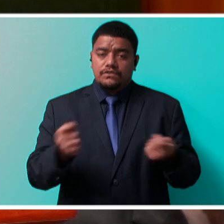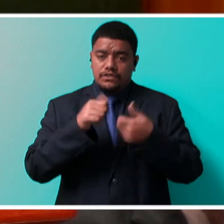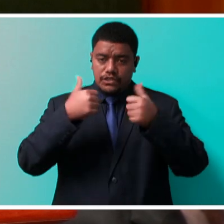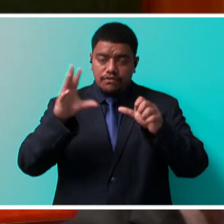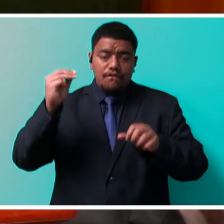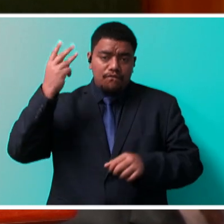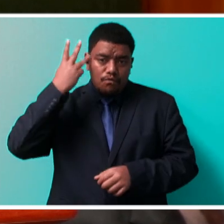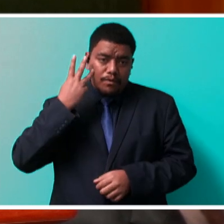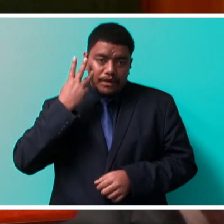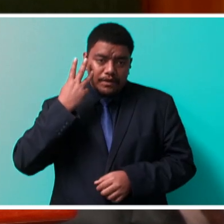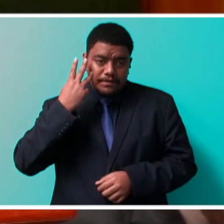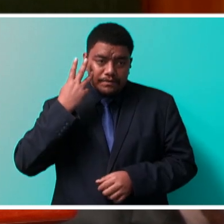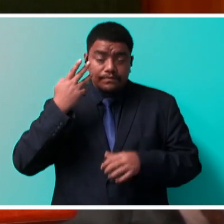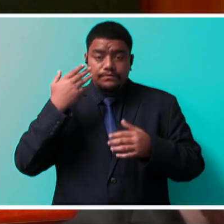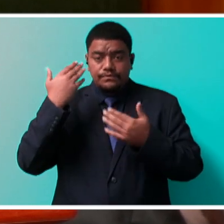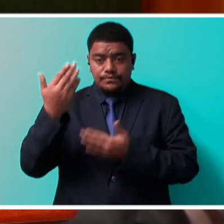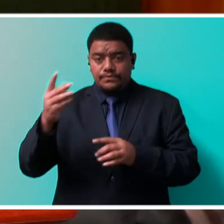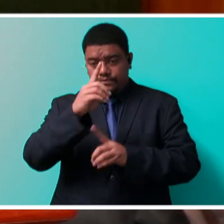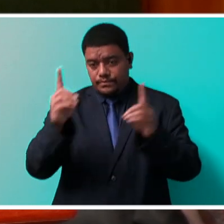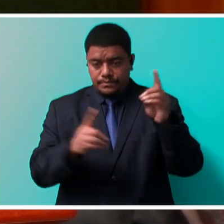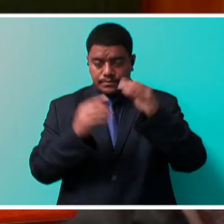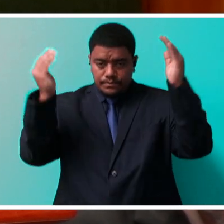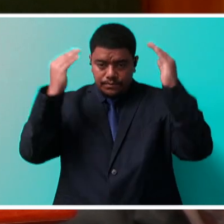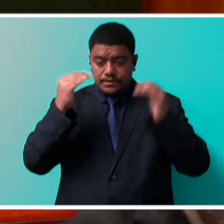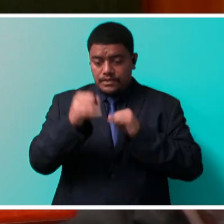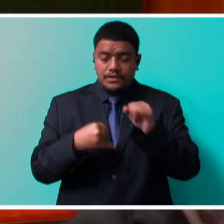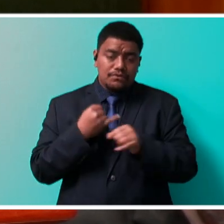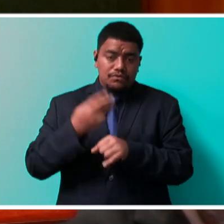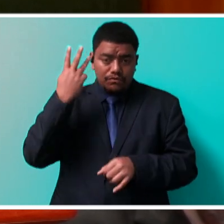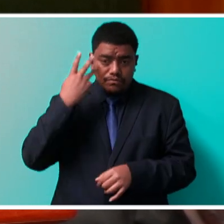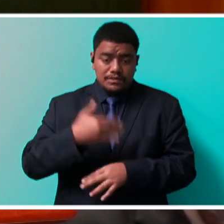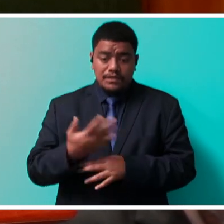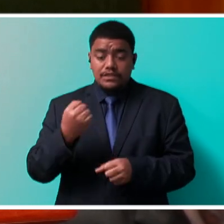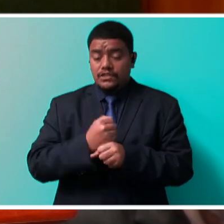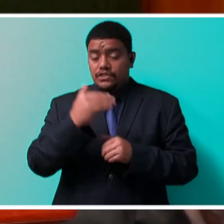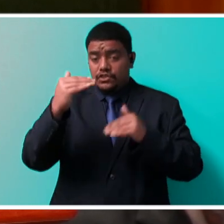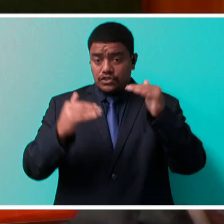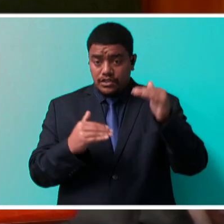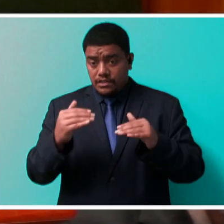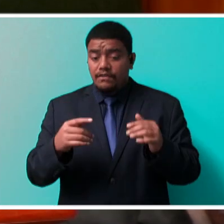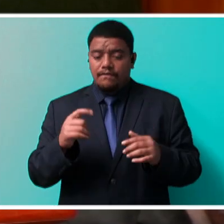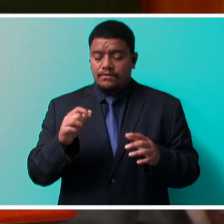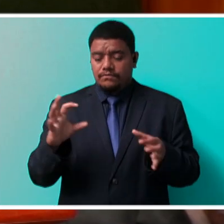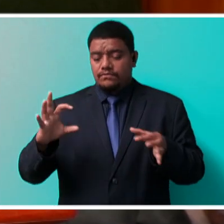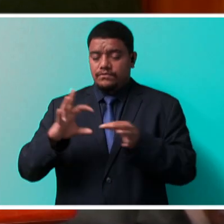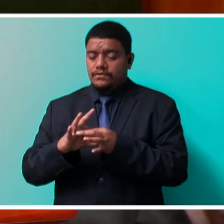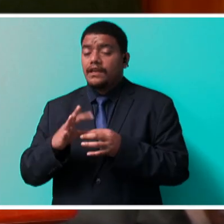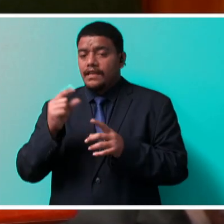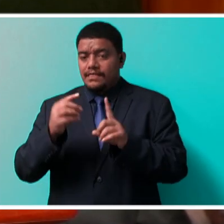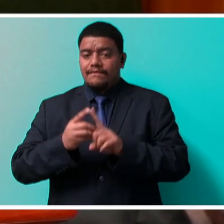women. Honorable Madam Deputy Speaker, International Women's Day reminds us that gender equality is essential to sustainable